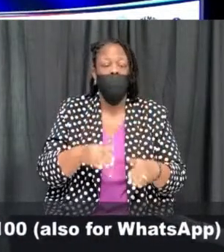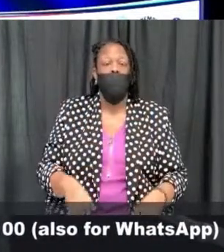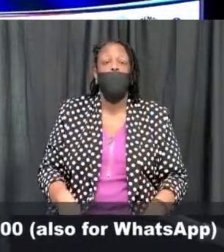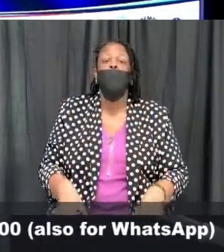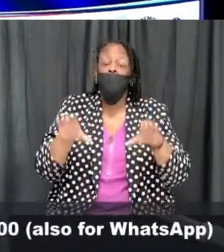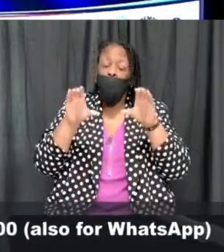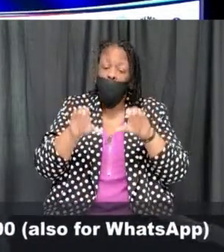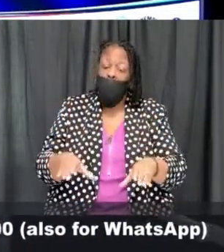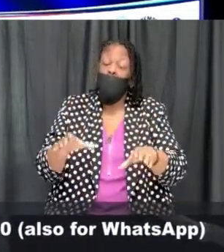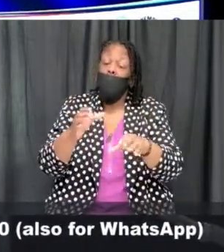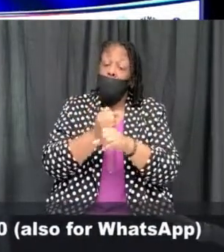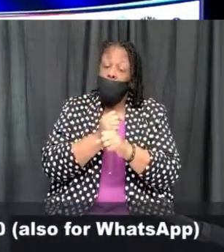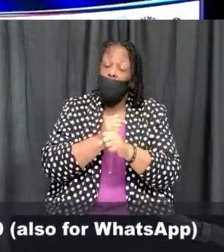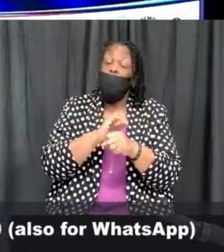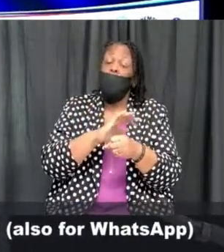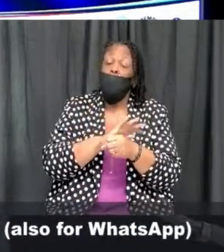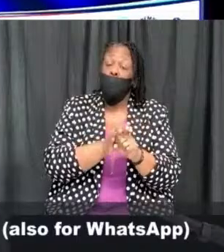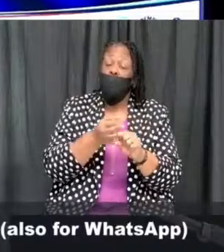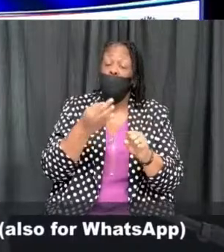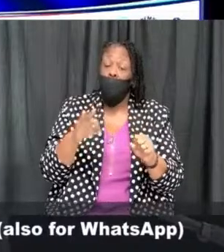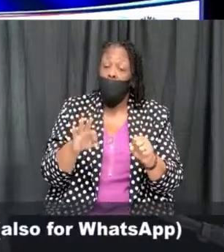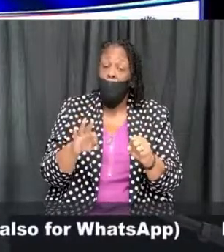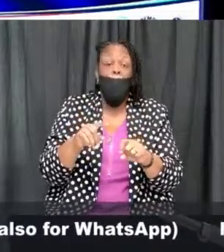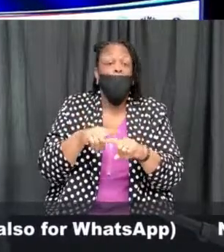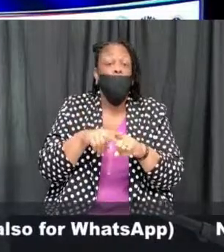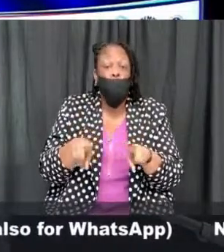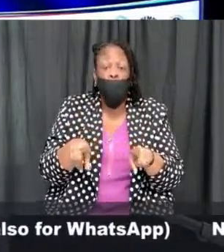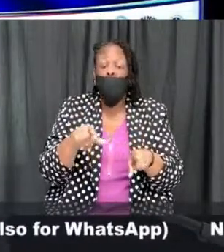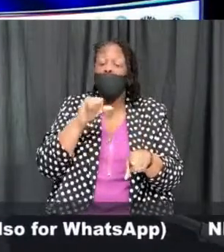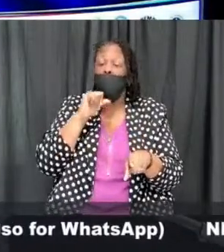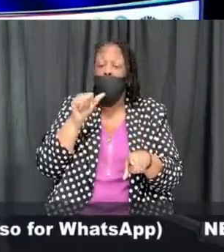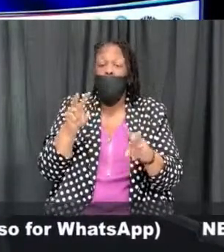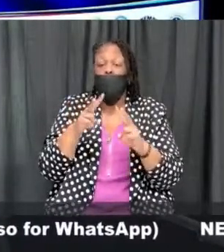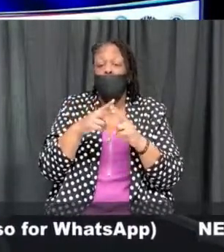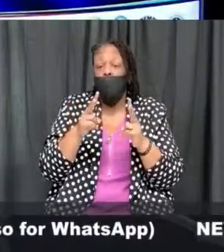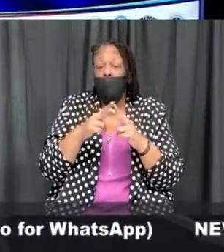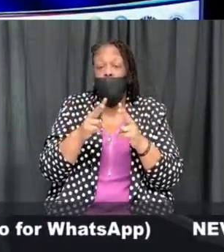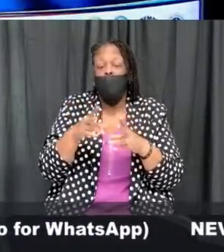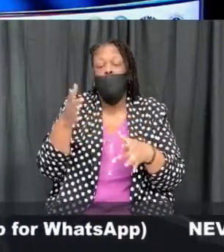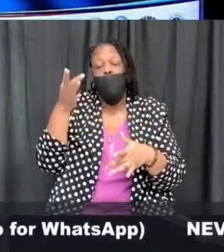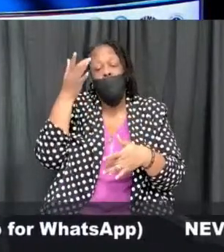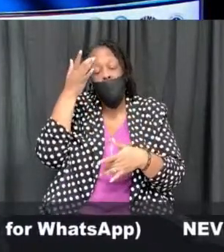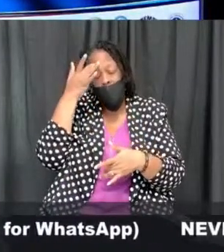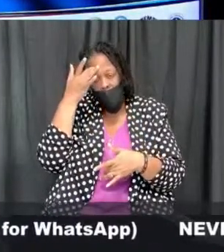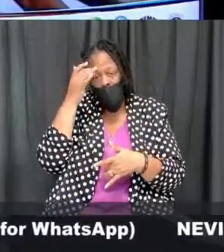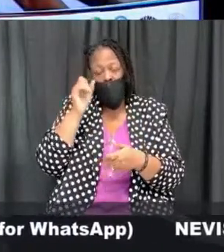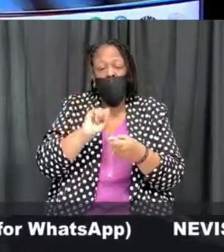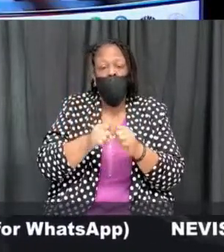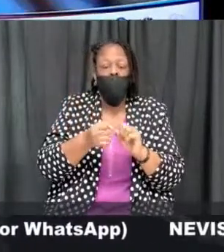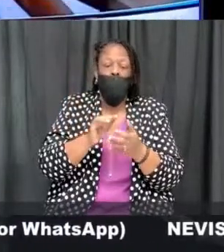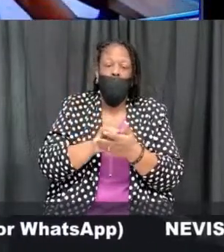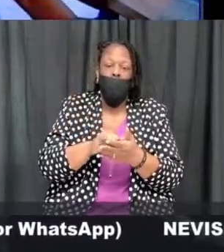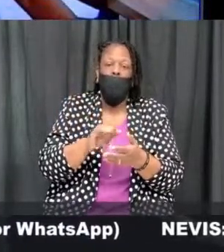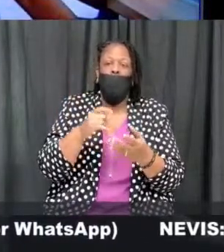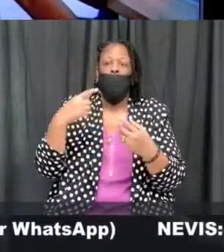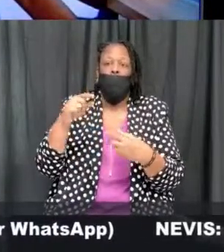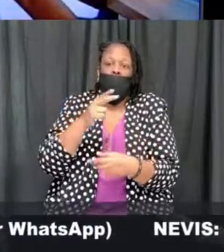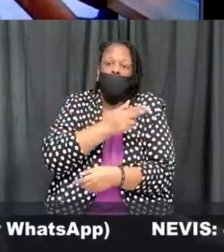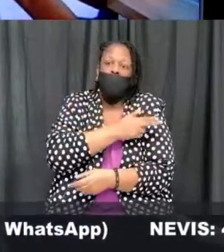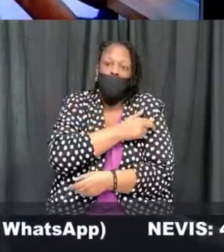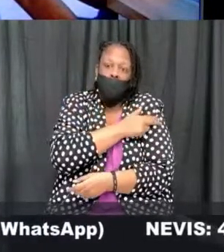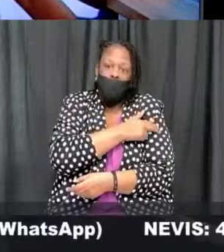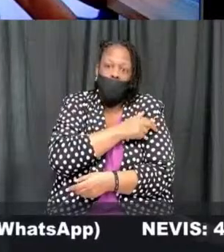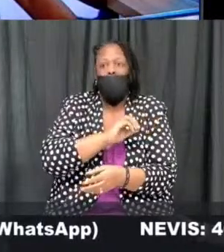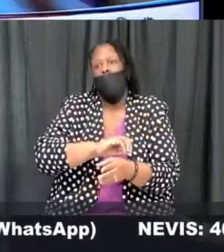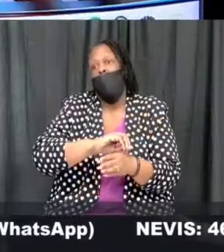virus. But what it means, the good thing it means, is that you will not get severe COVID. The chances of